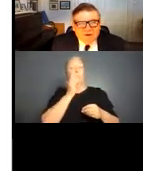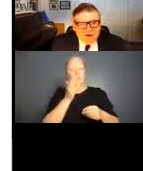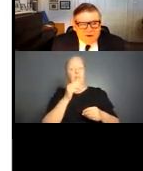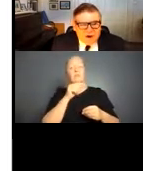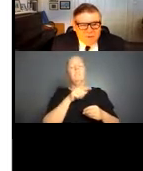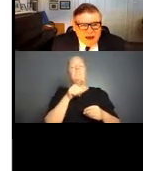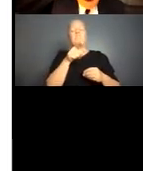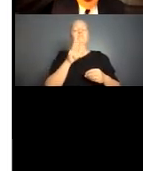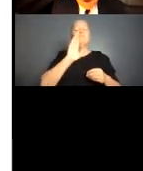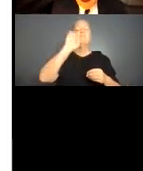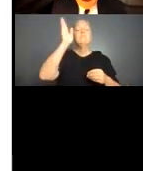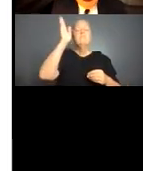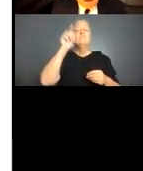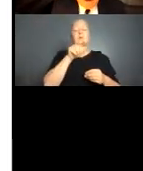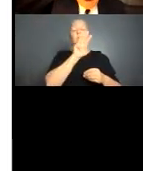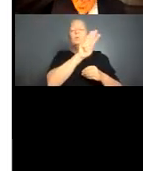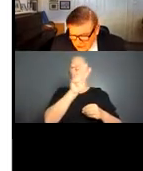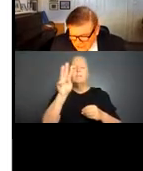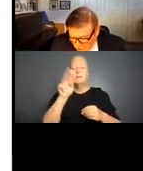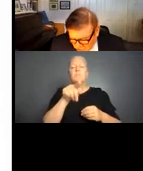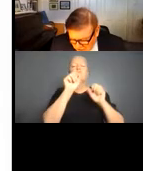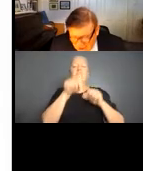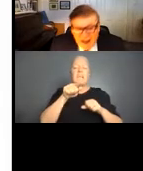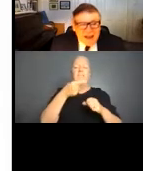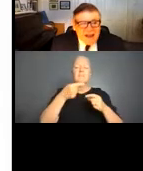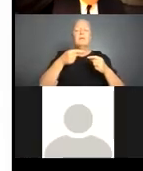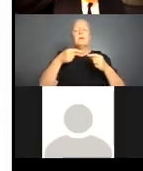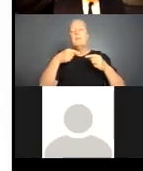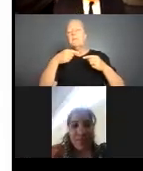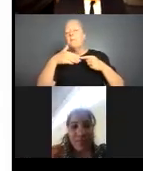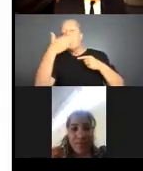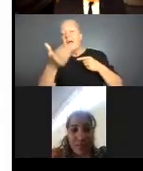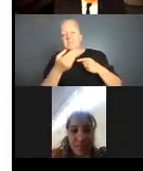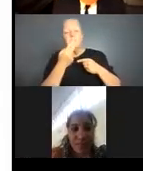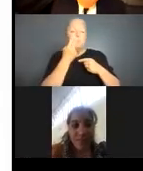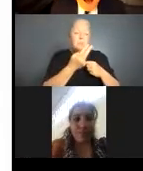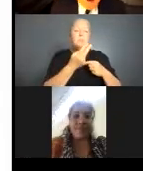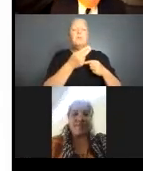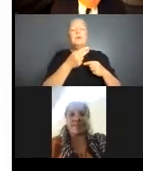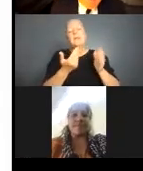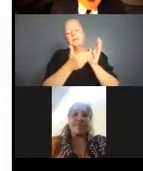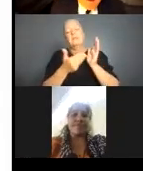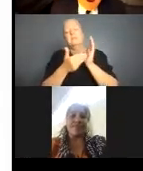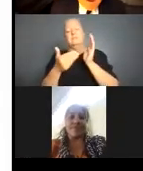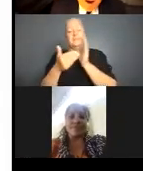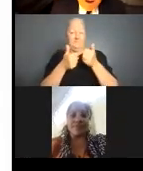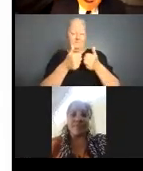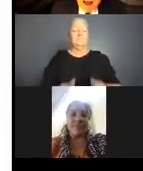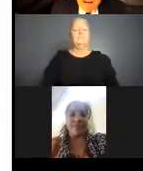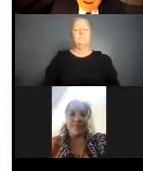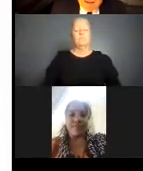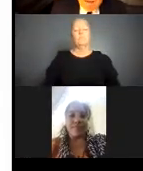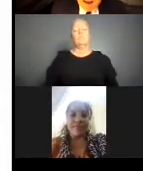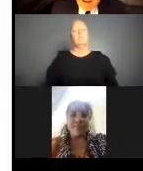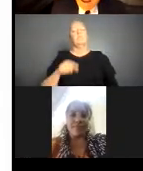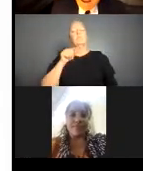people can go back and look at it and so on, but I think there was a lot in there. So really what we found from the coronavirus and how